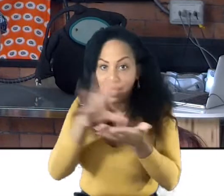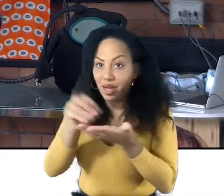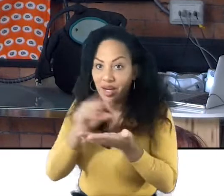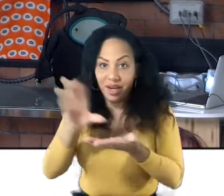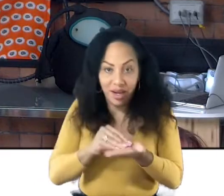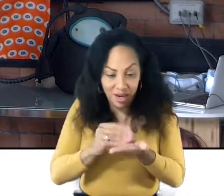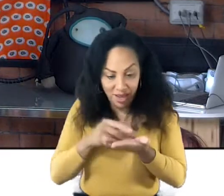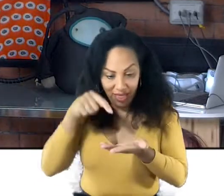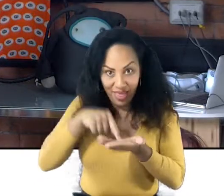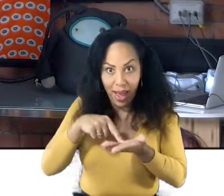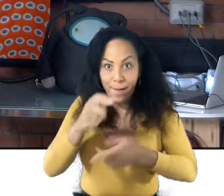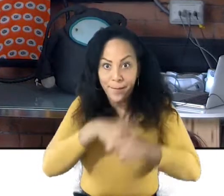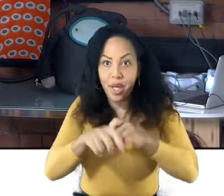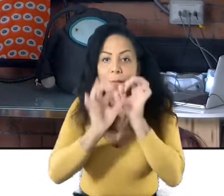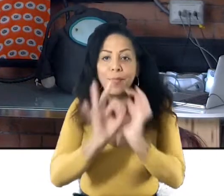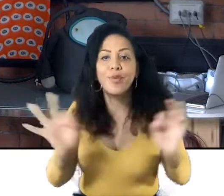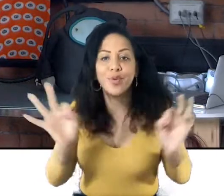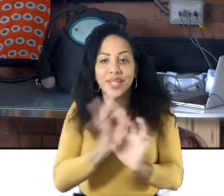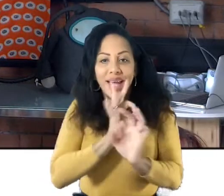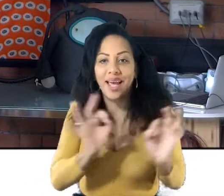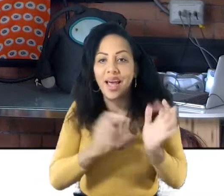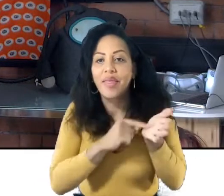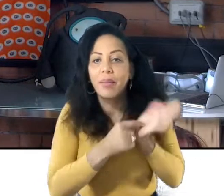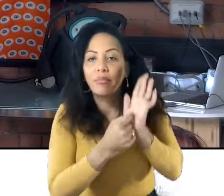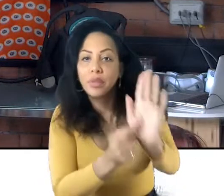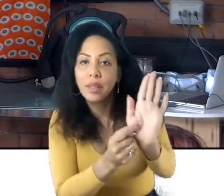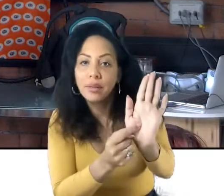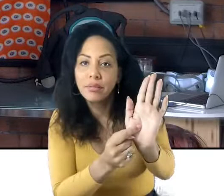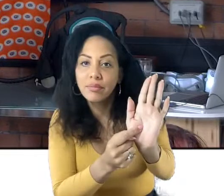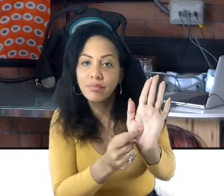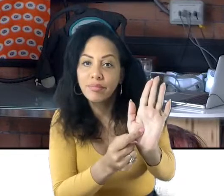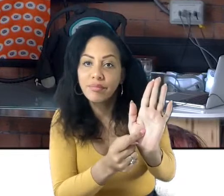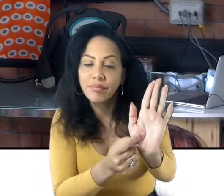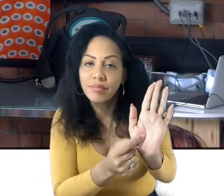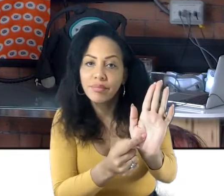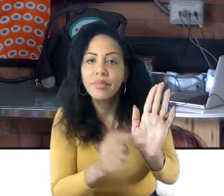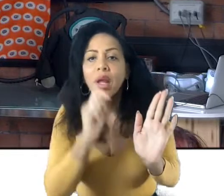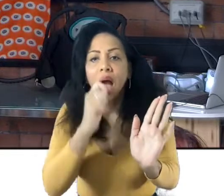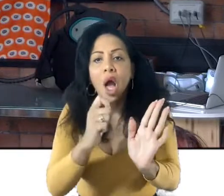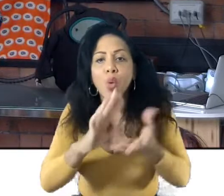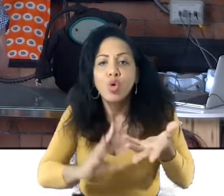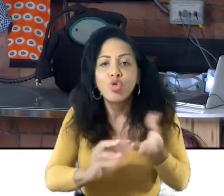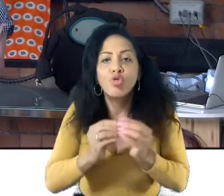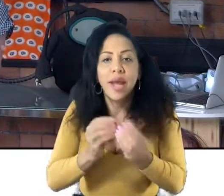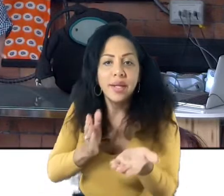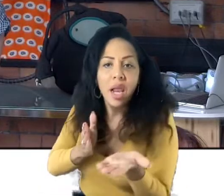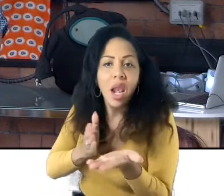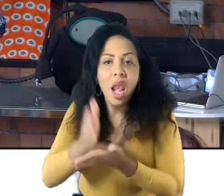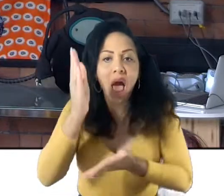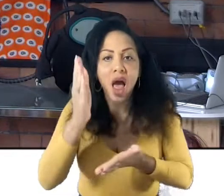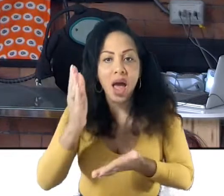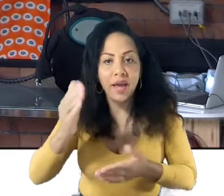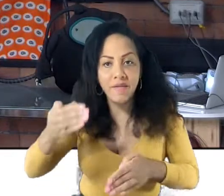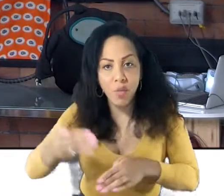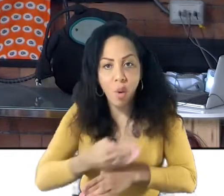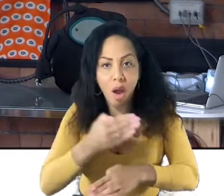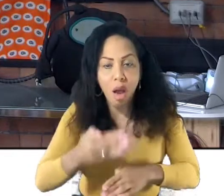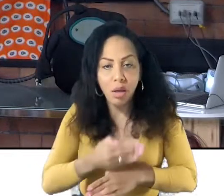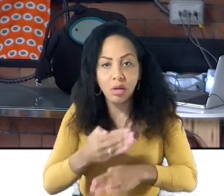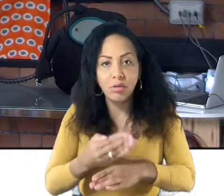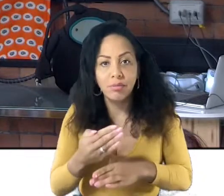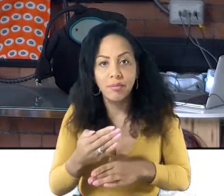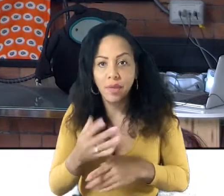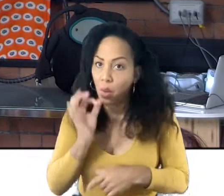way. Usually, I will create either live work, so I'll get groups of singers to sing my